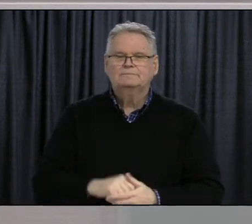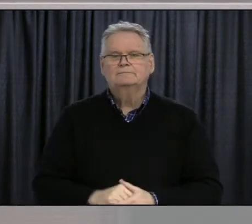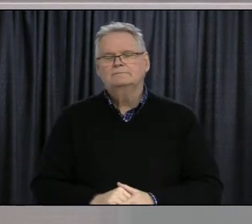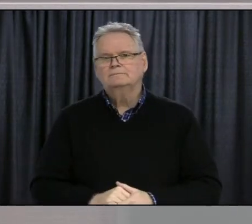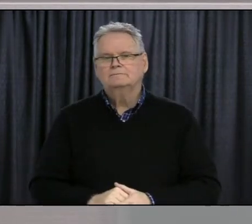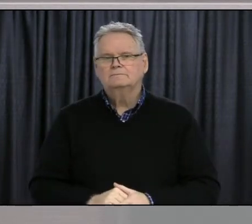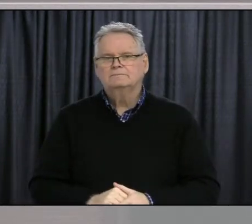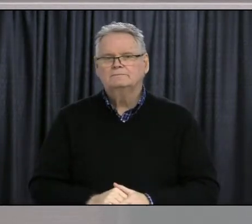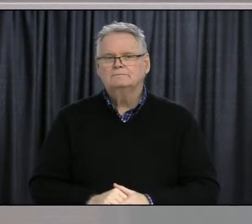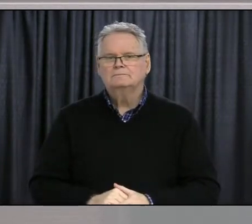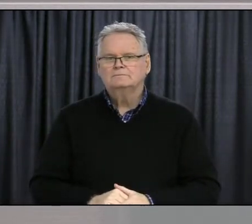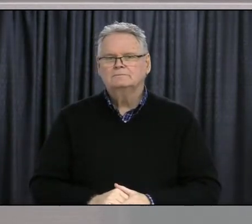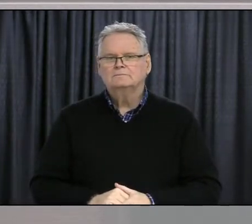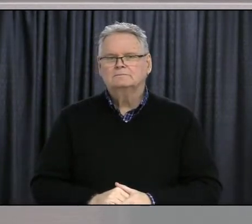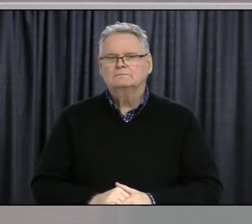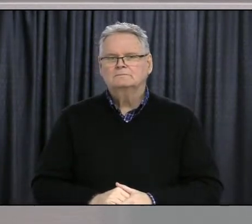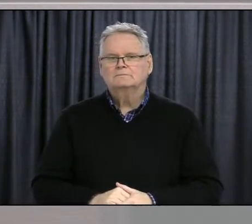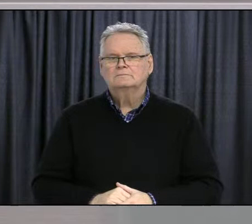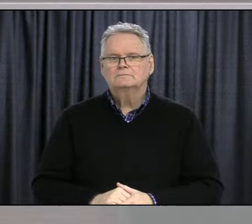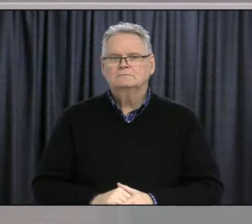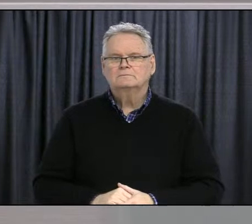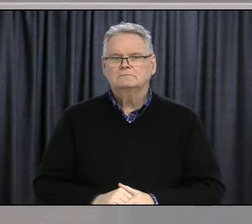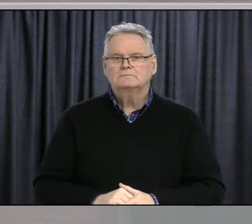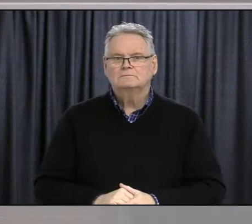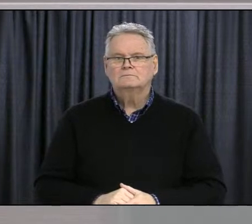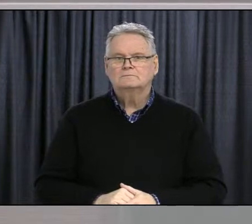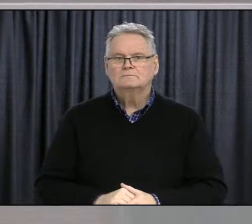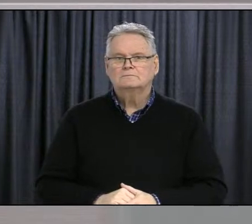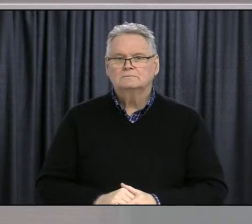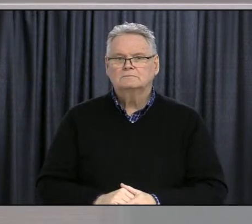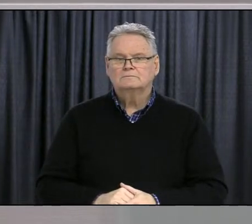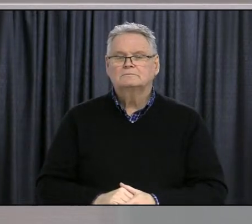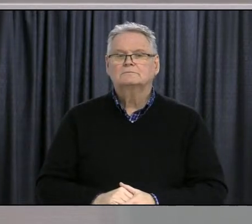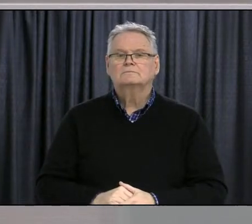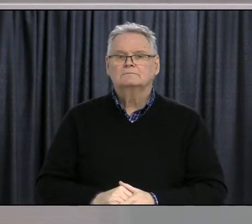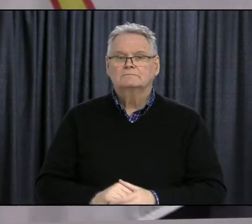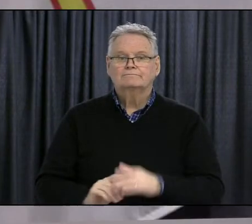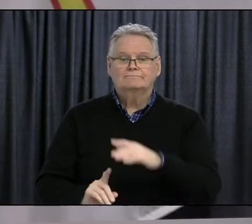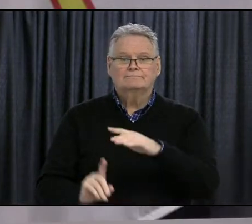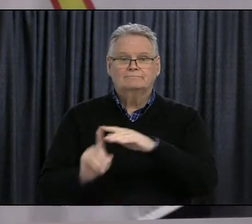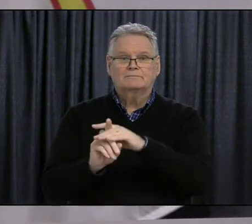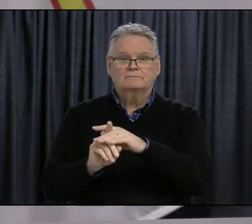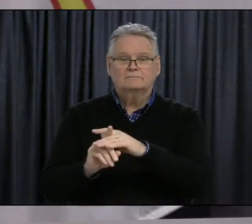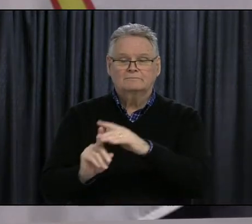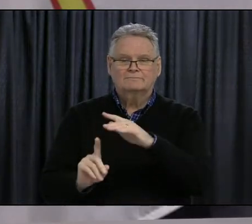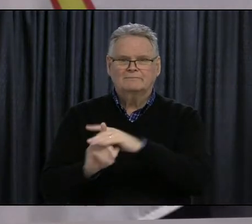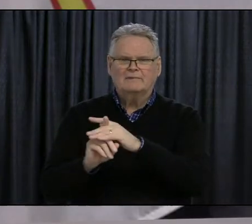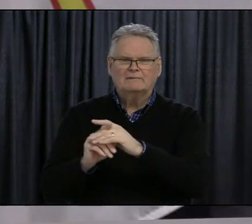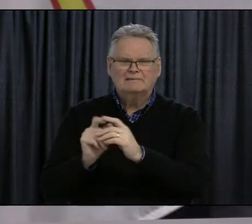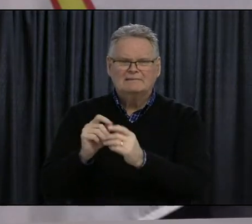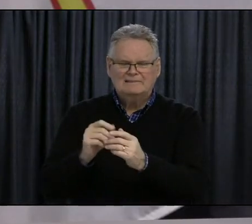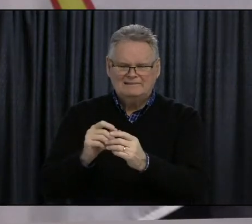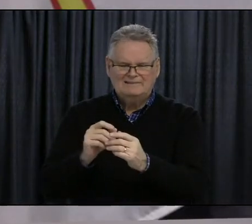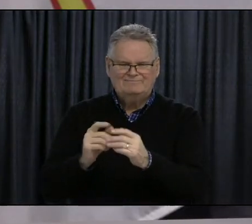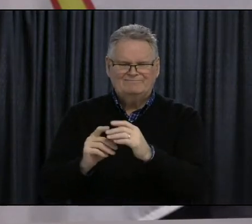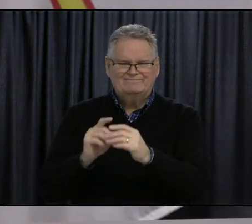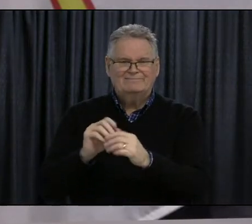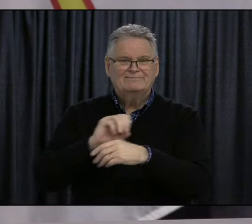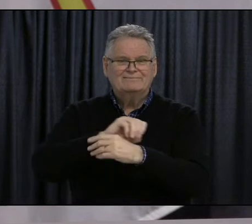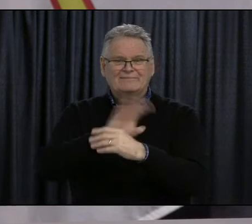up as a new variant that we've heard about through other parts of Canada? So certainly we don't have that information at the